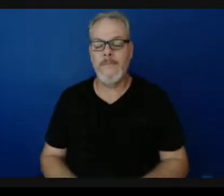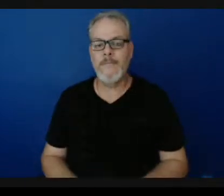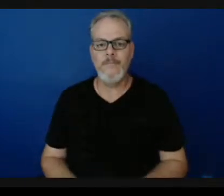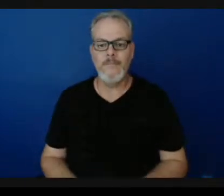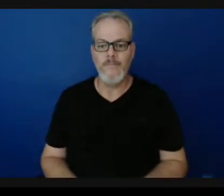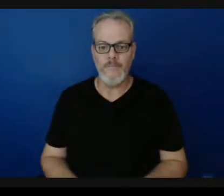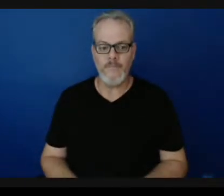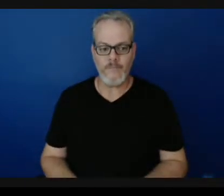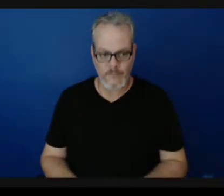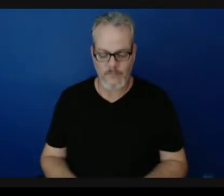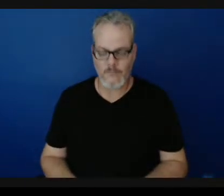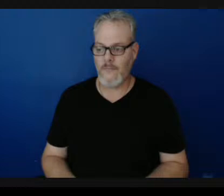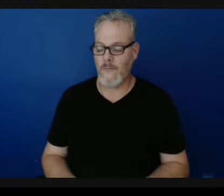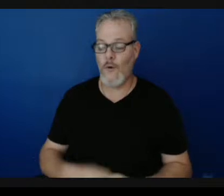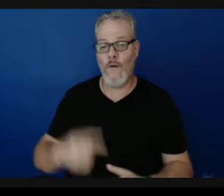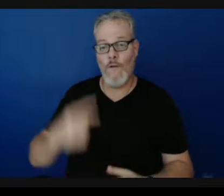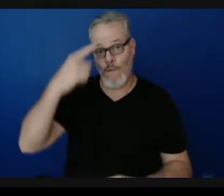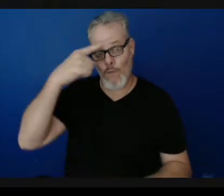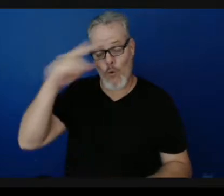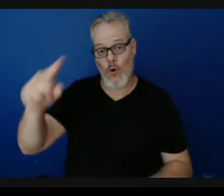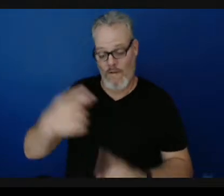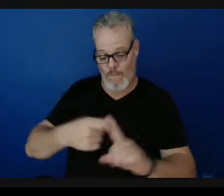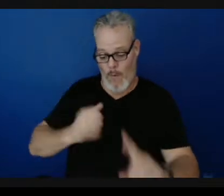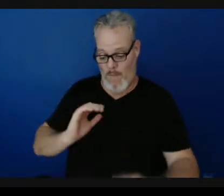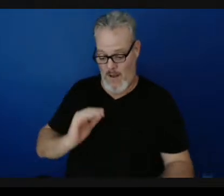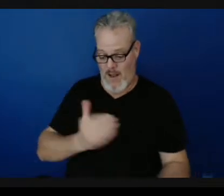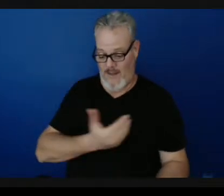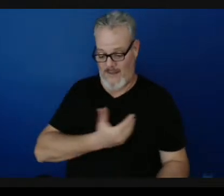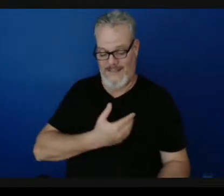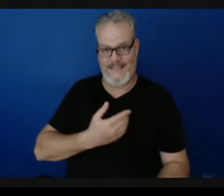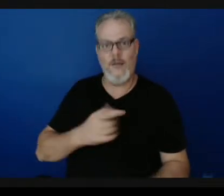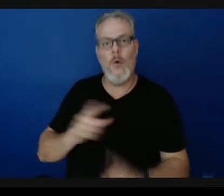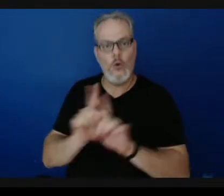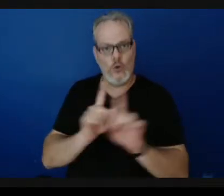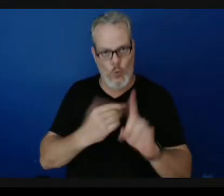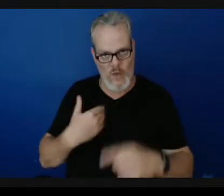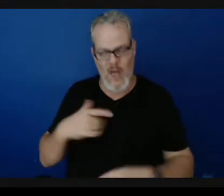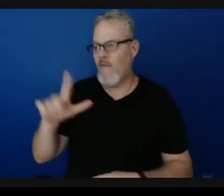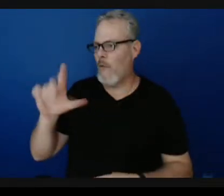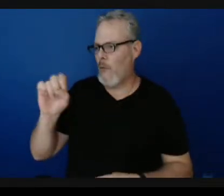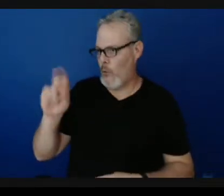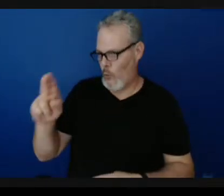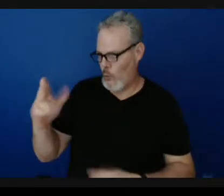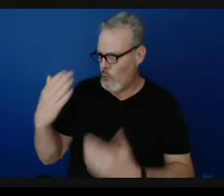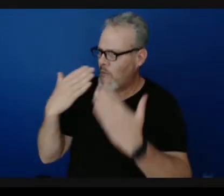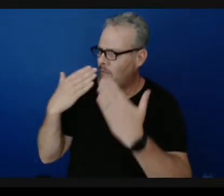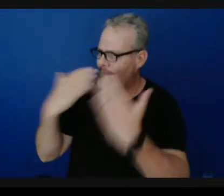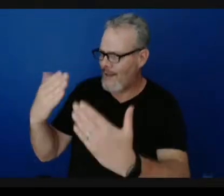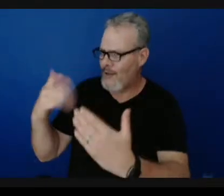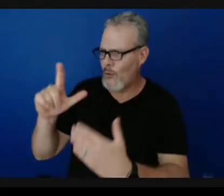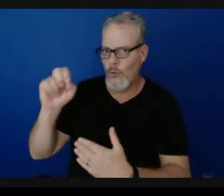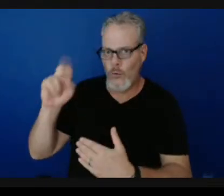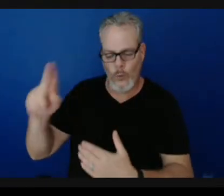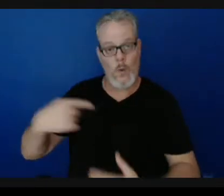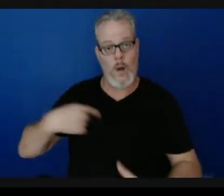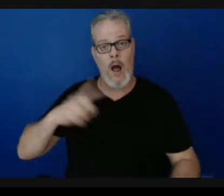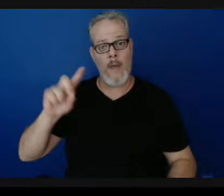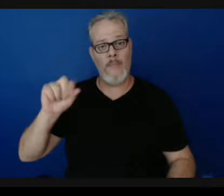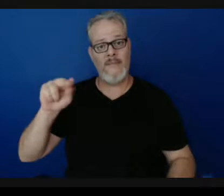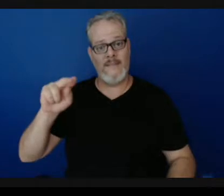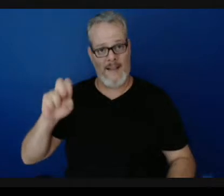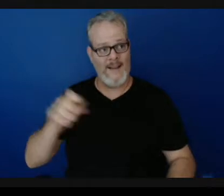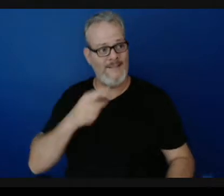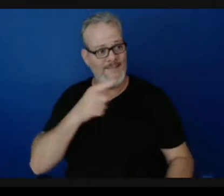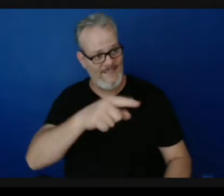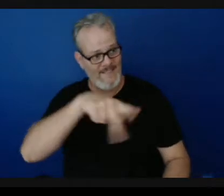Yep. So from a nonprofit HVERI, backstage we have Lou, mahalo Lou, Dane DuPont, I'm Philip Ong.